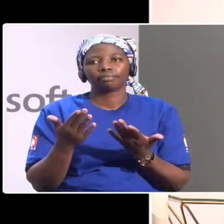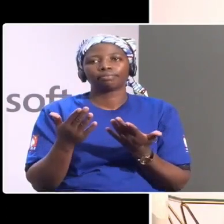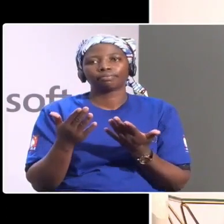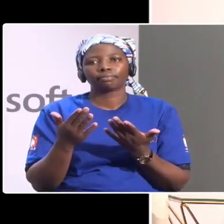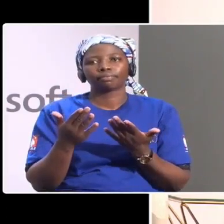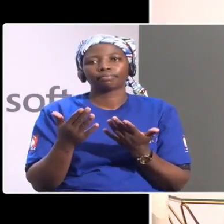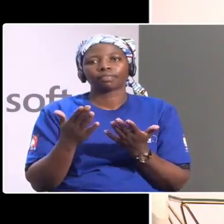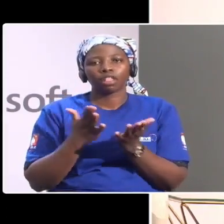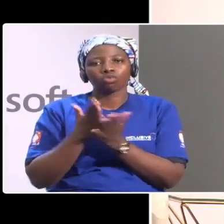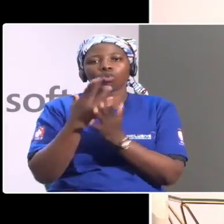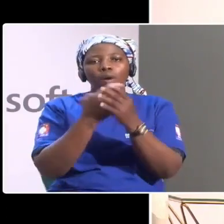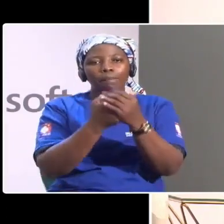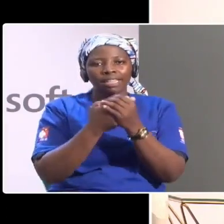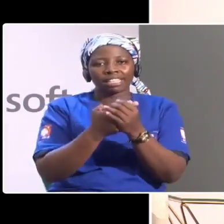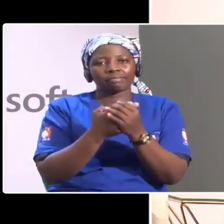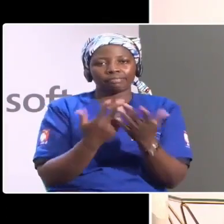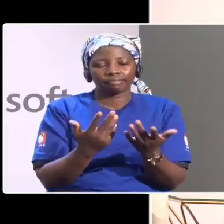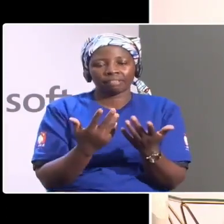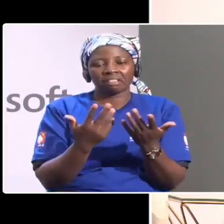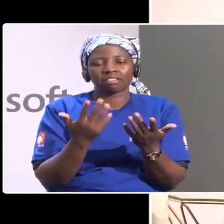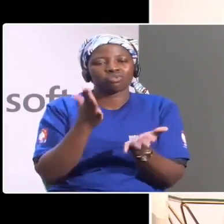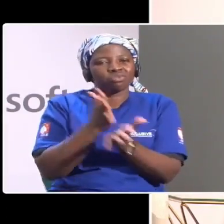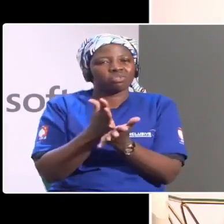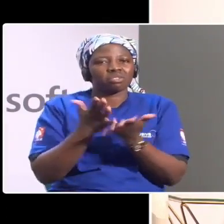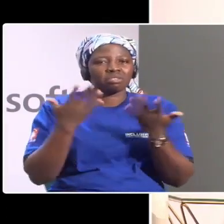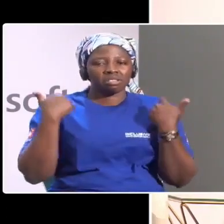a partner. Actually, I may not